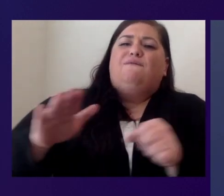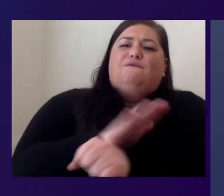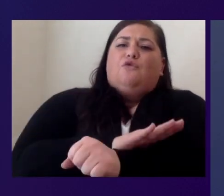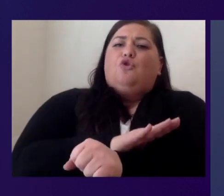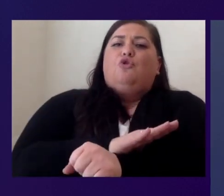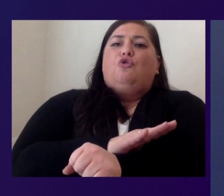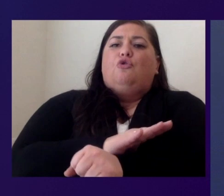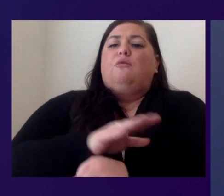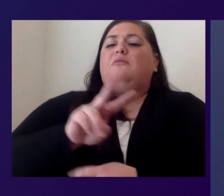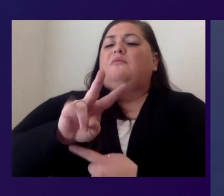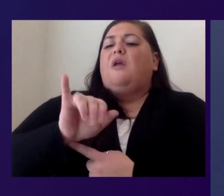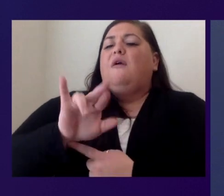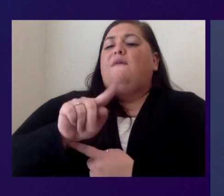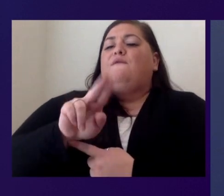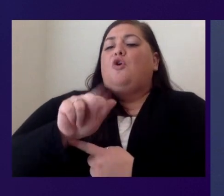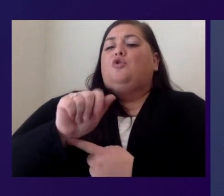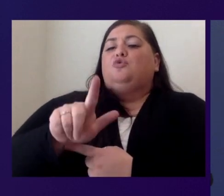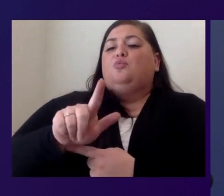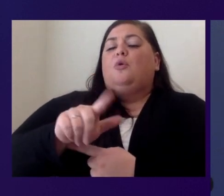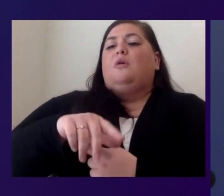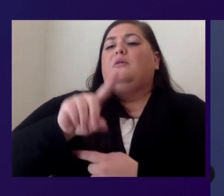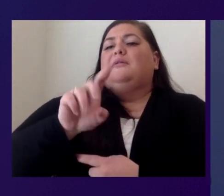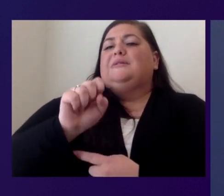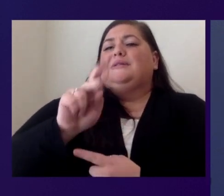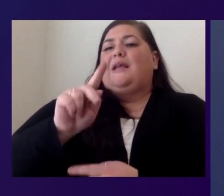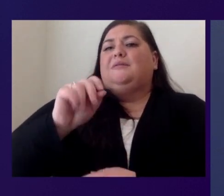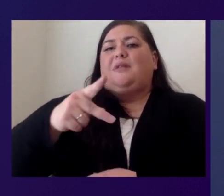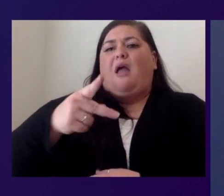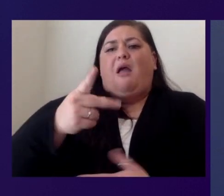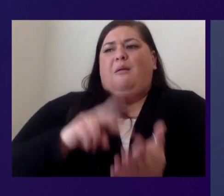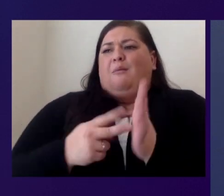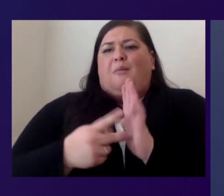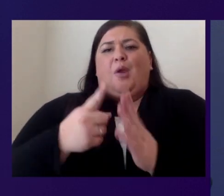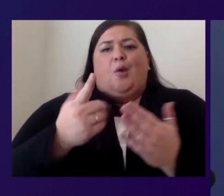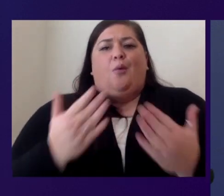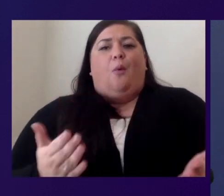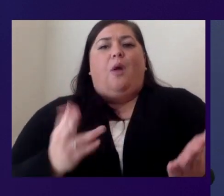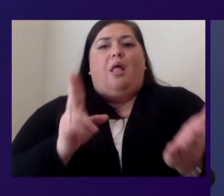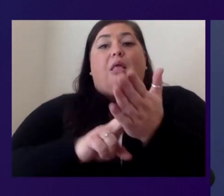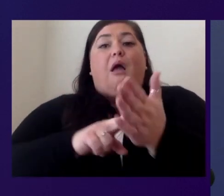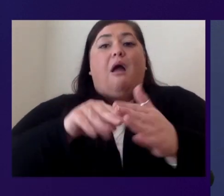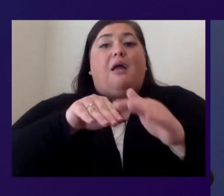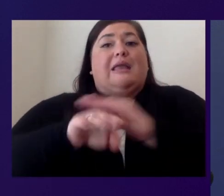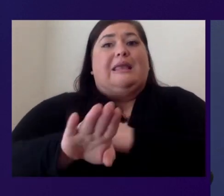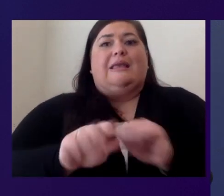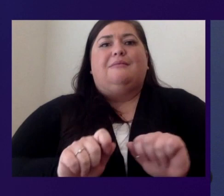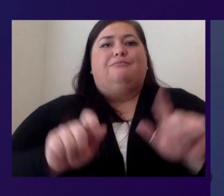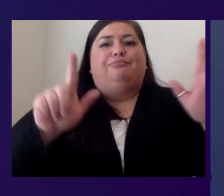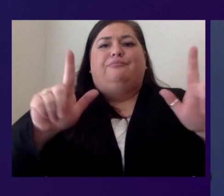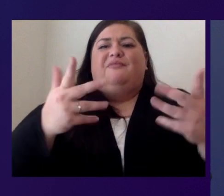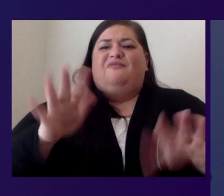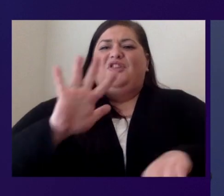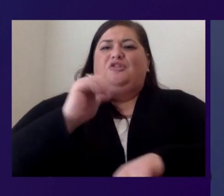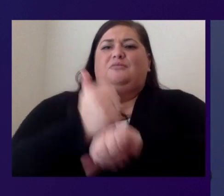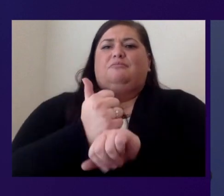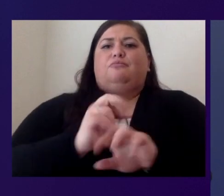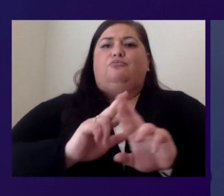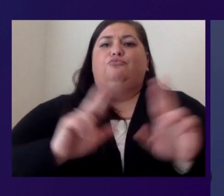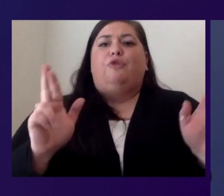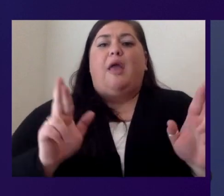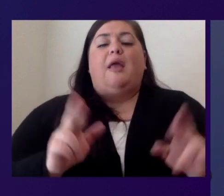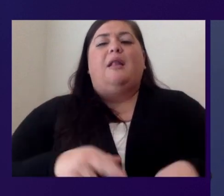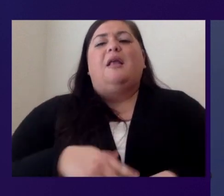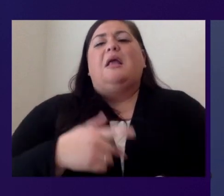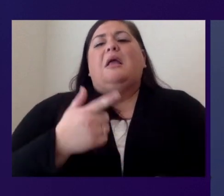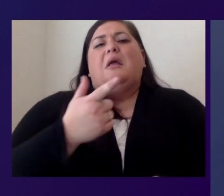virtual desktop, right? Where you log in and you've got a desktop set up. Now, can you walk through some of the options